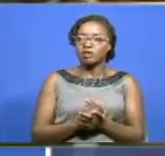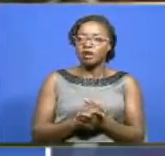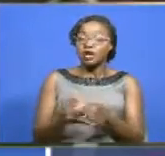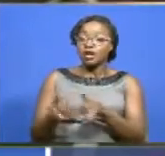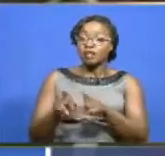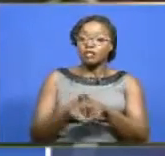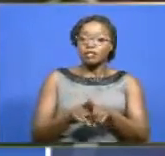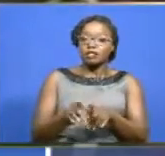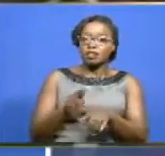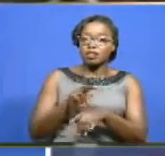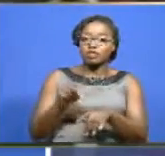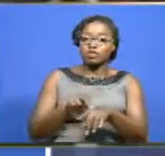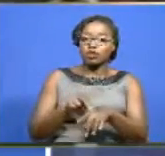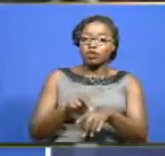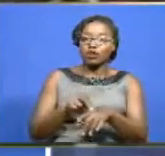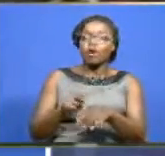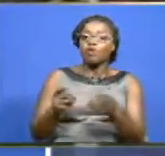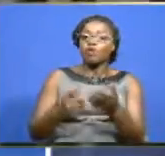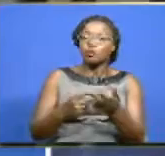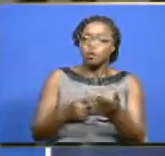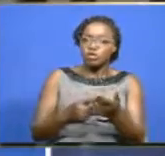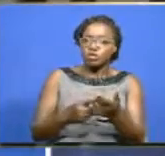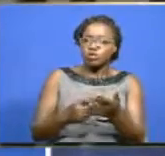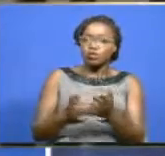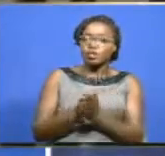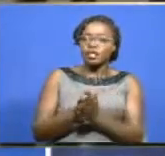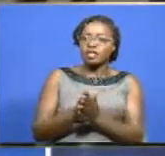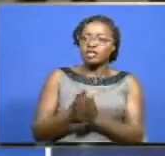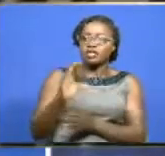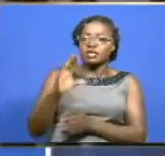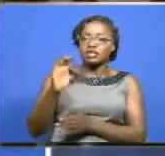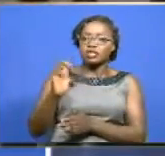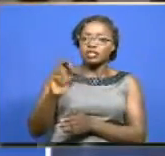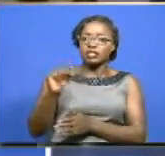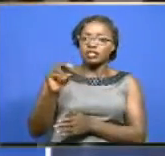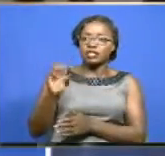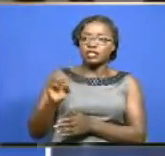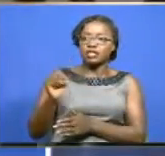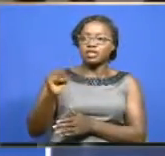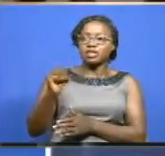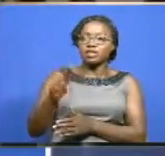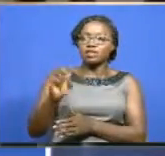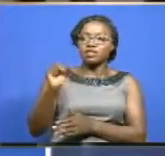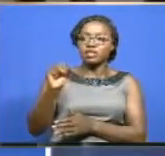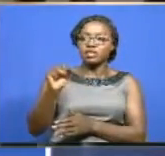According to the National Population Census of 2018, the total number of street persons were